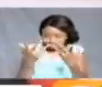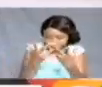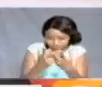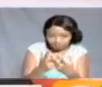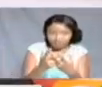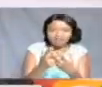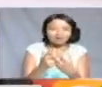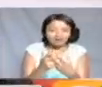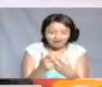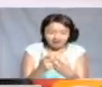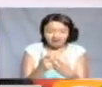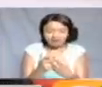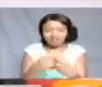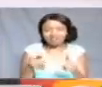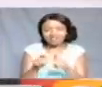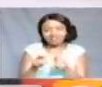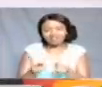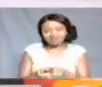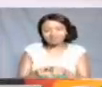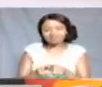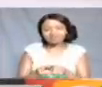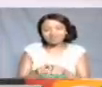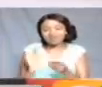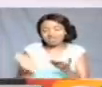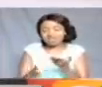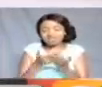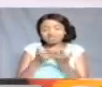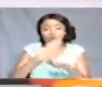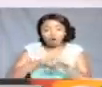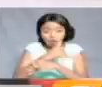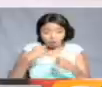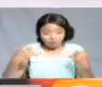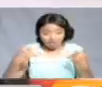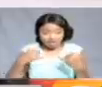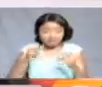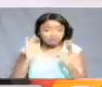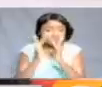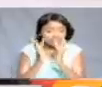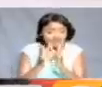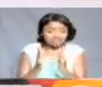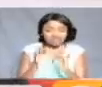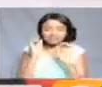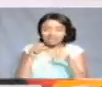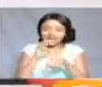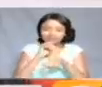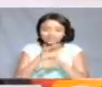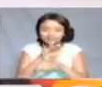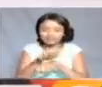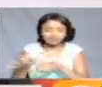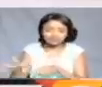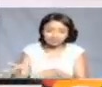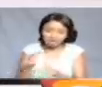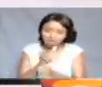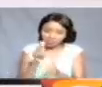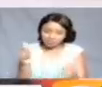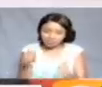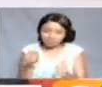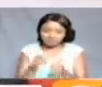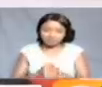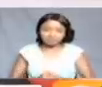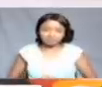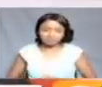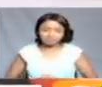willing to work with you. It gives them the awareness online. And, you know, this, if you can give them the brand love, then you've influenced a